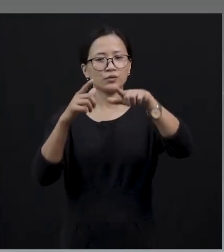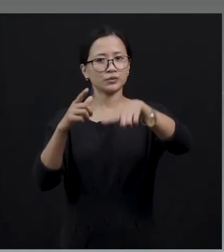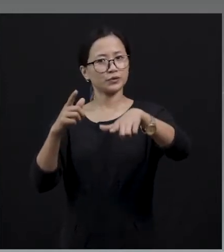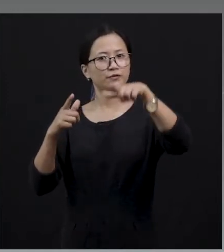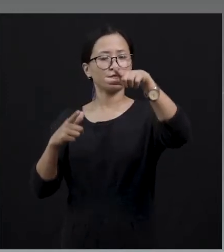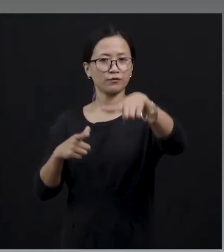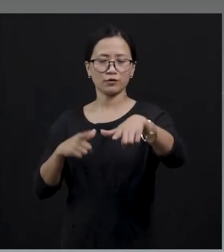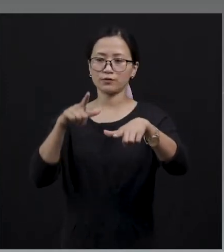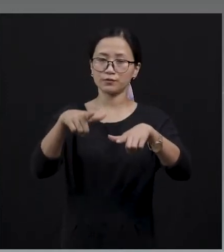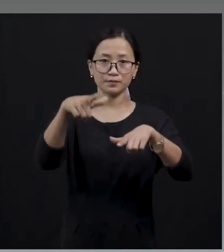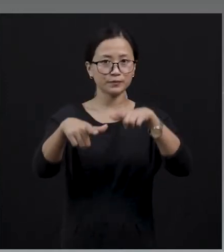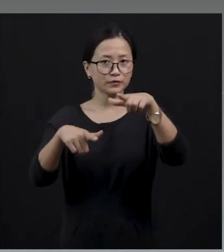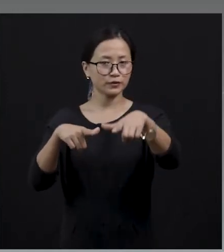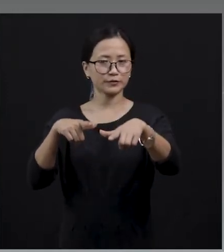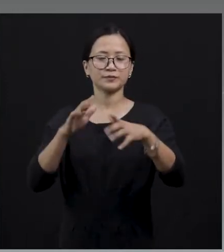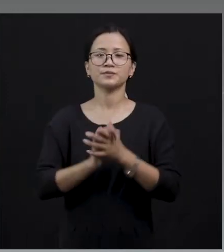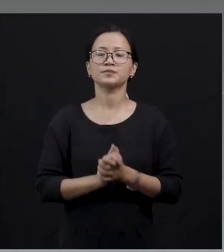4, 5,